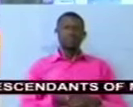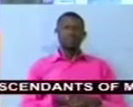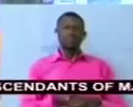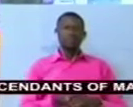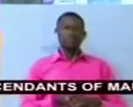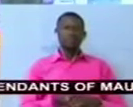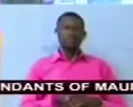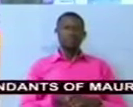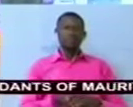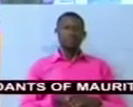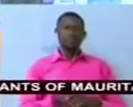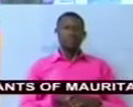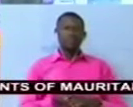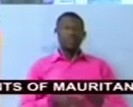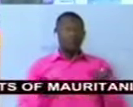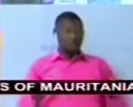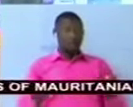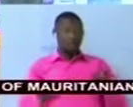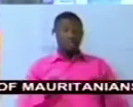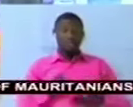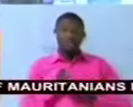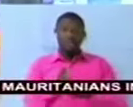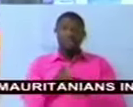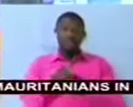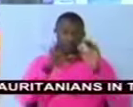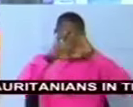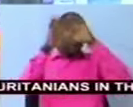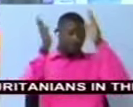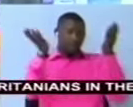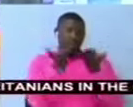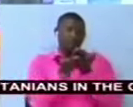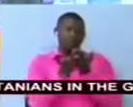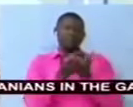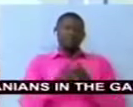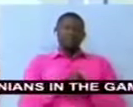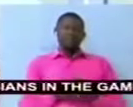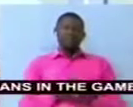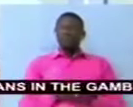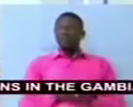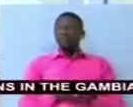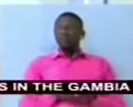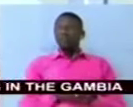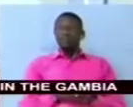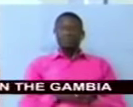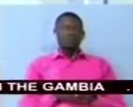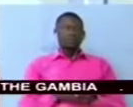mooy director bi. Now he is the director general. He did not say director general.